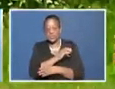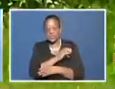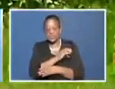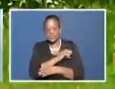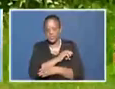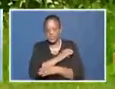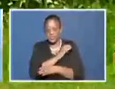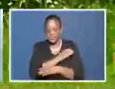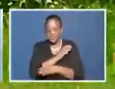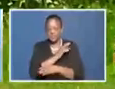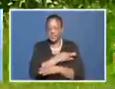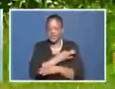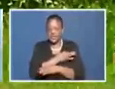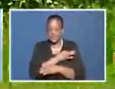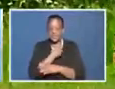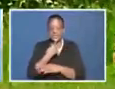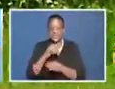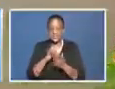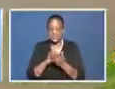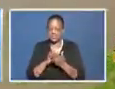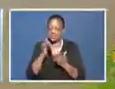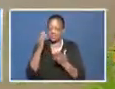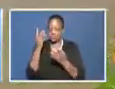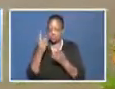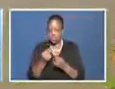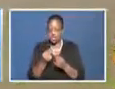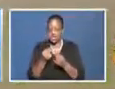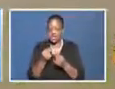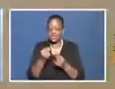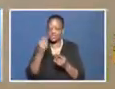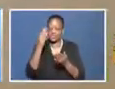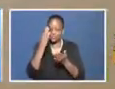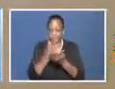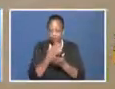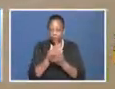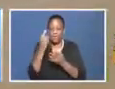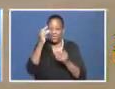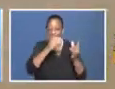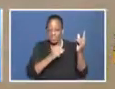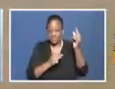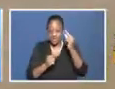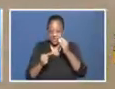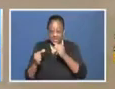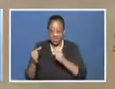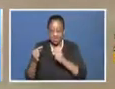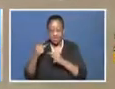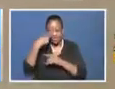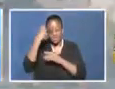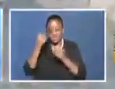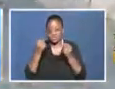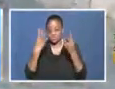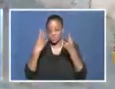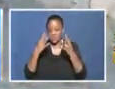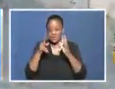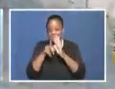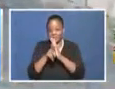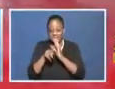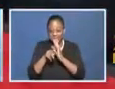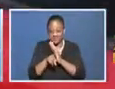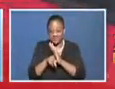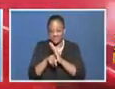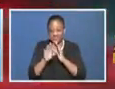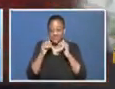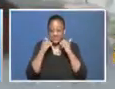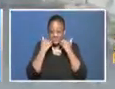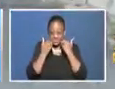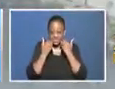to take a strong stance against gang violence where retaliatory acts are leading to more killings. Sadly, the